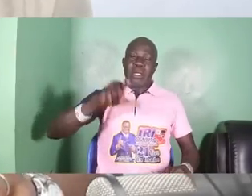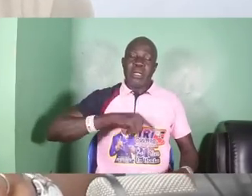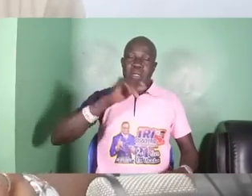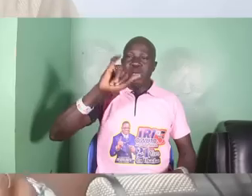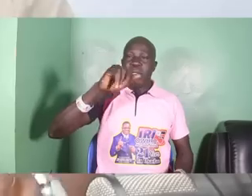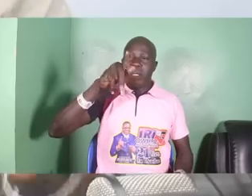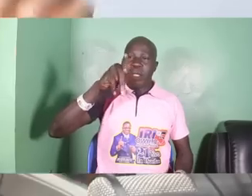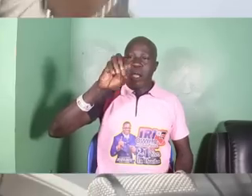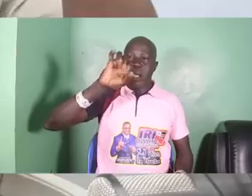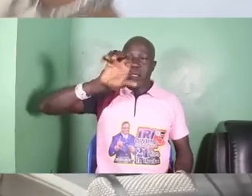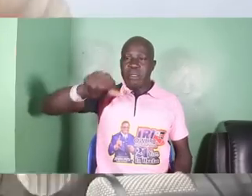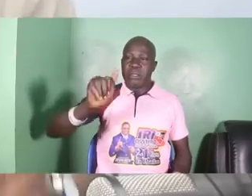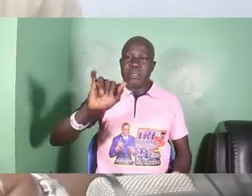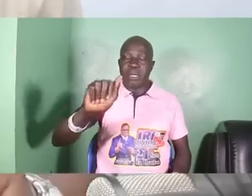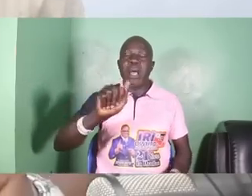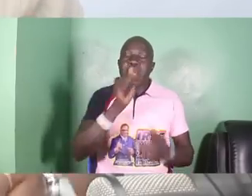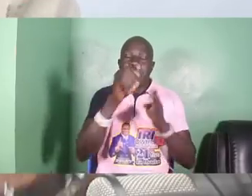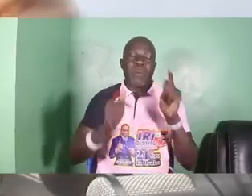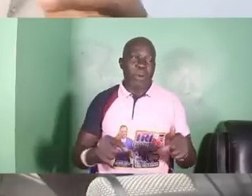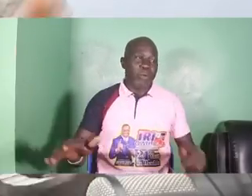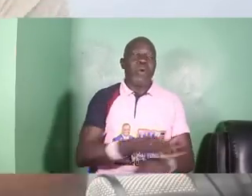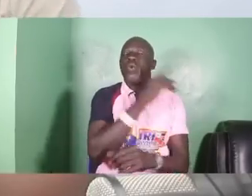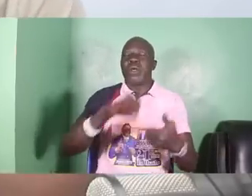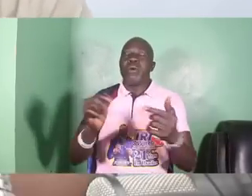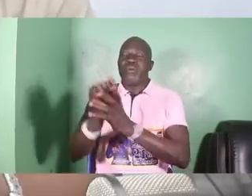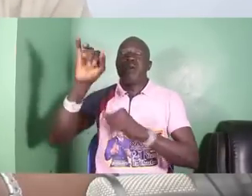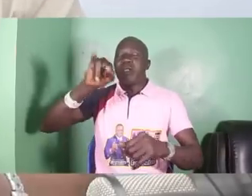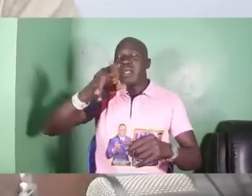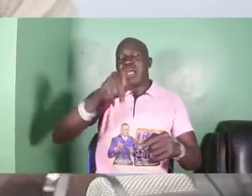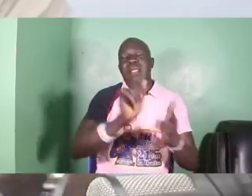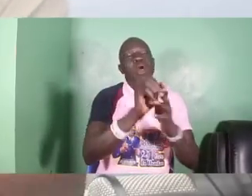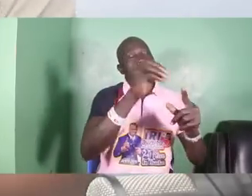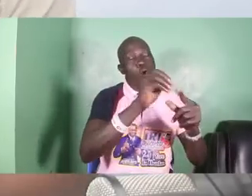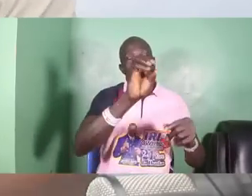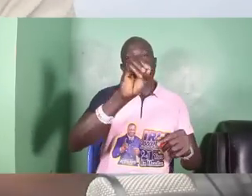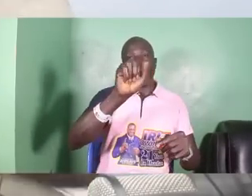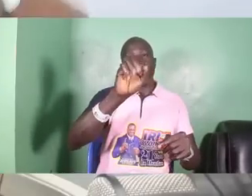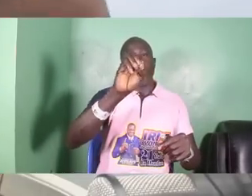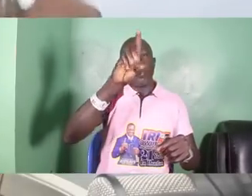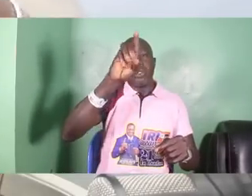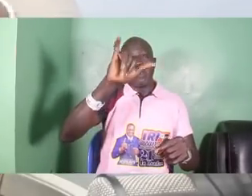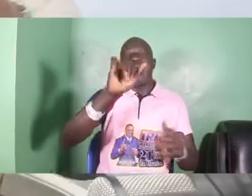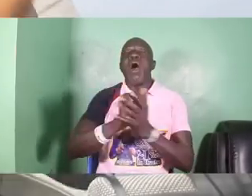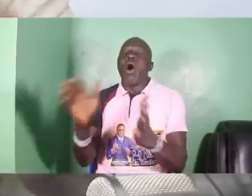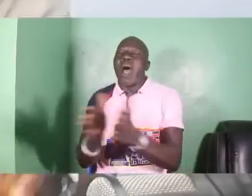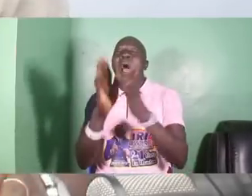lati padi. That's what we mean. Oma ni agba. It will be powerful. Ba ma bo lati Kenya. We are coming for Kenya. E ma bo lati Osodi. Osodi. E agidi the bus stop. Just like the bus stop,